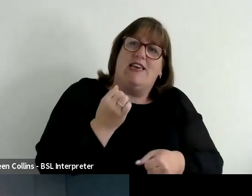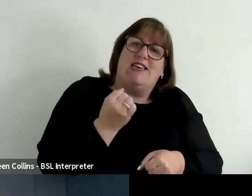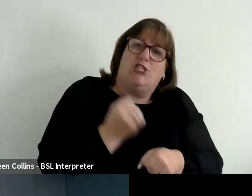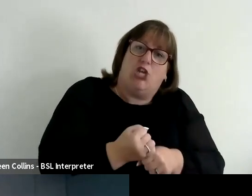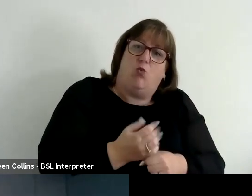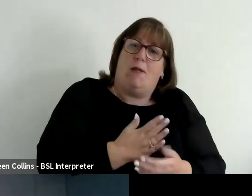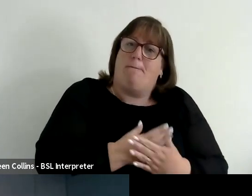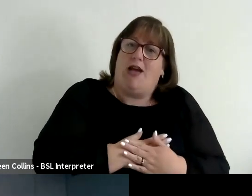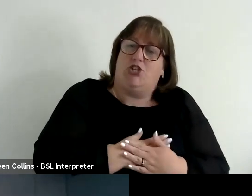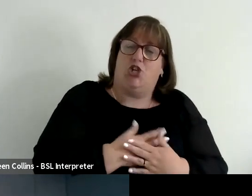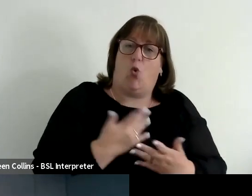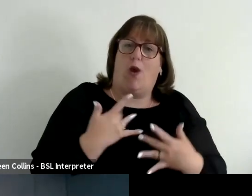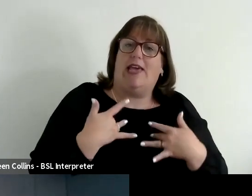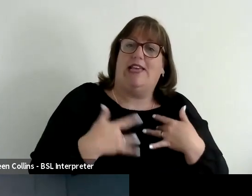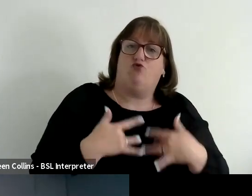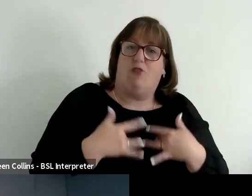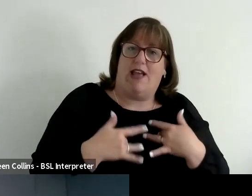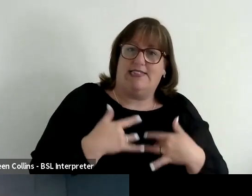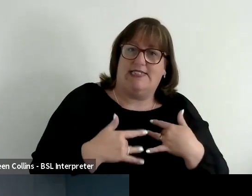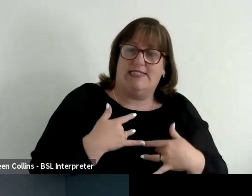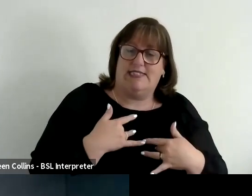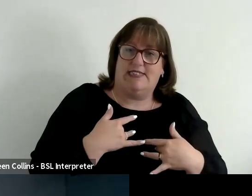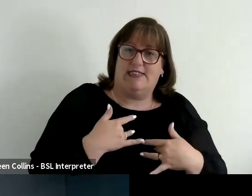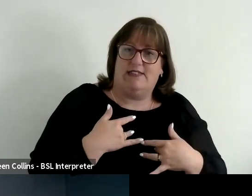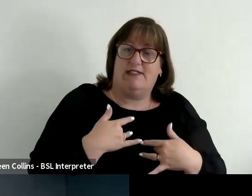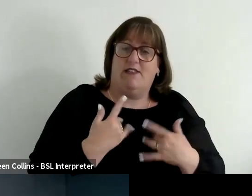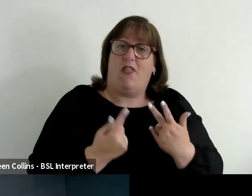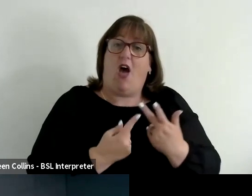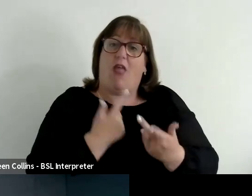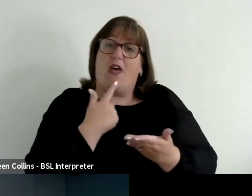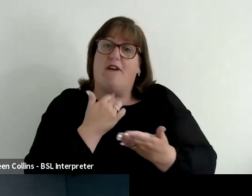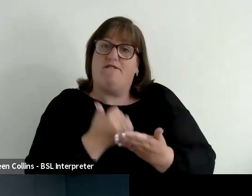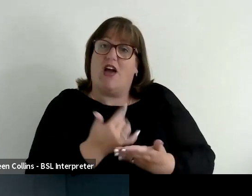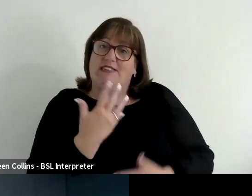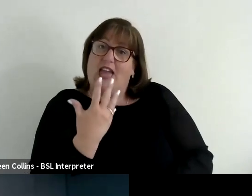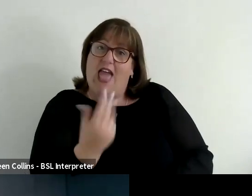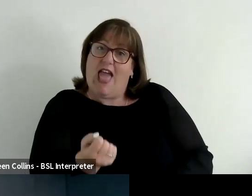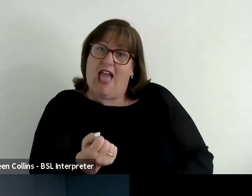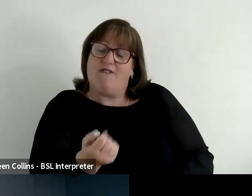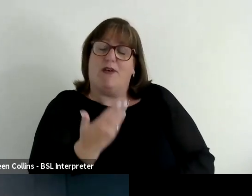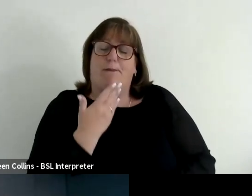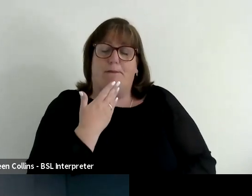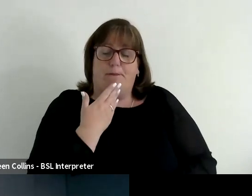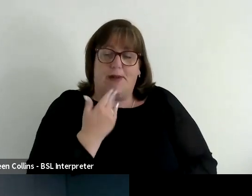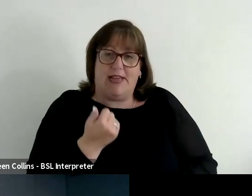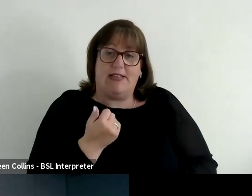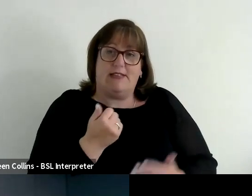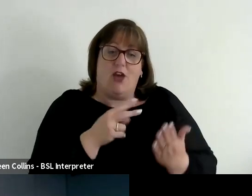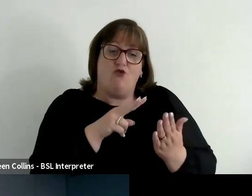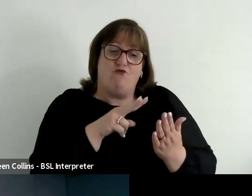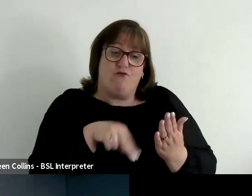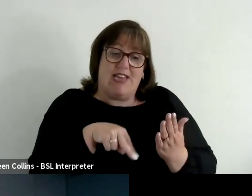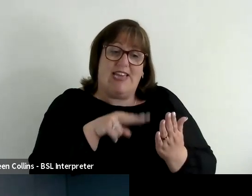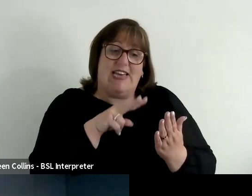And the other advice I'd say is, read the job description in detail several times,